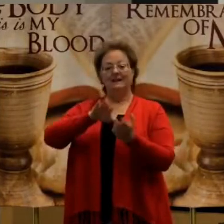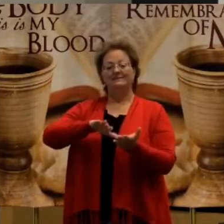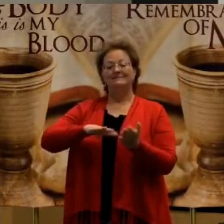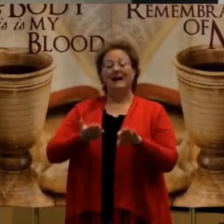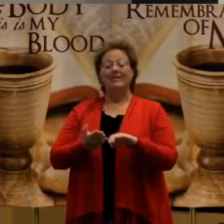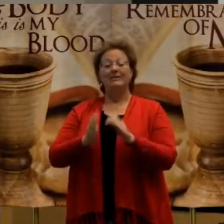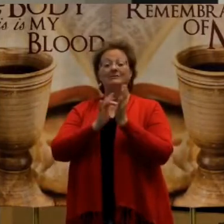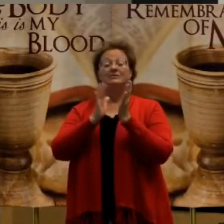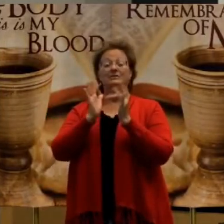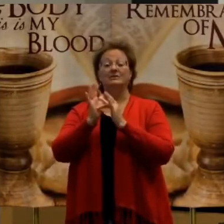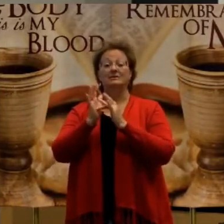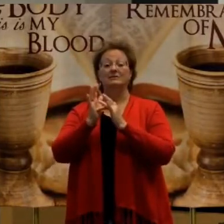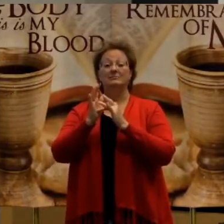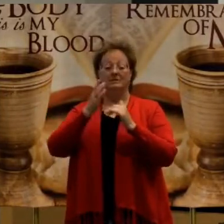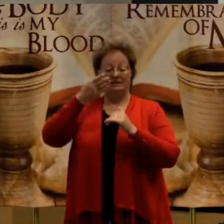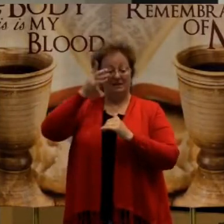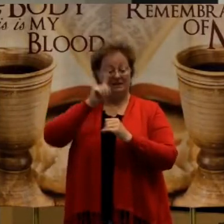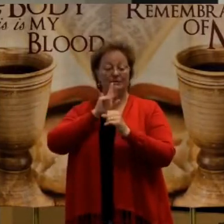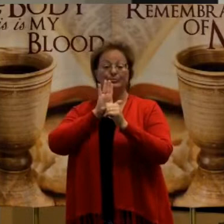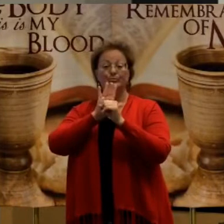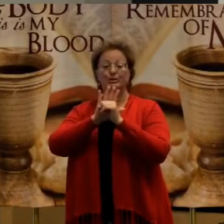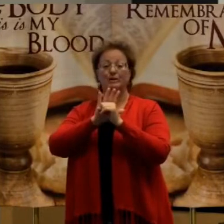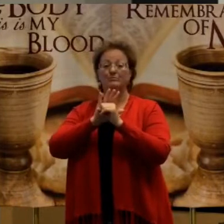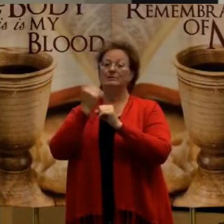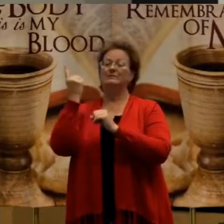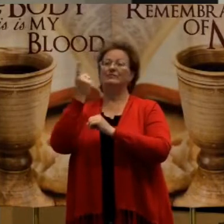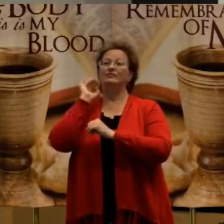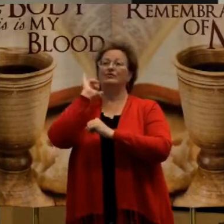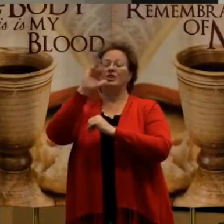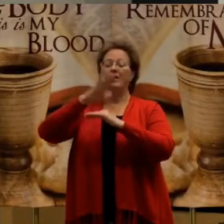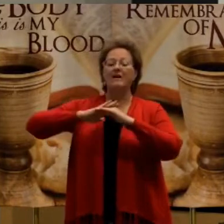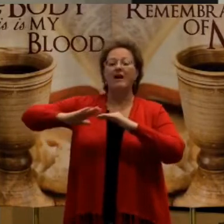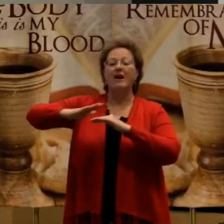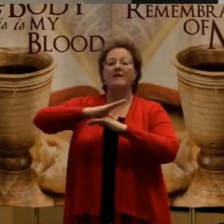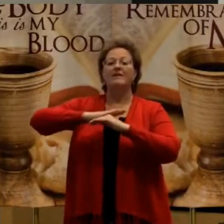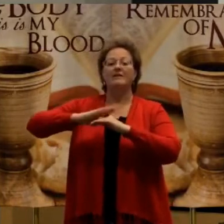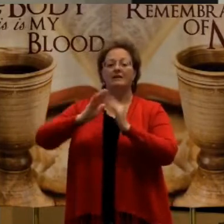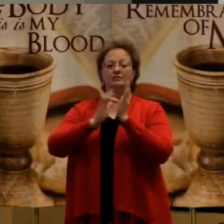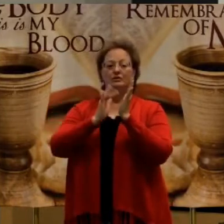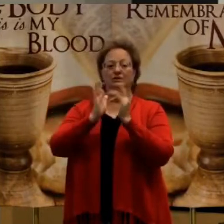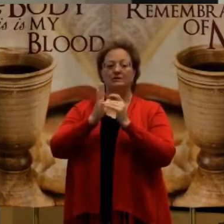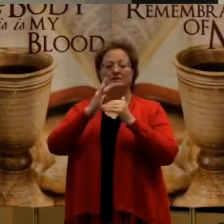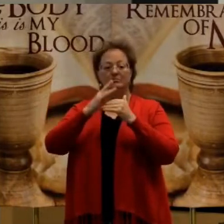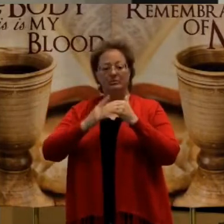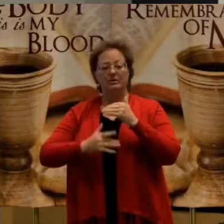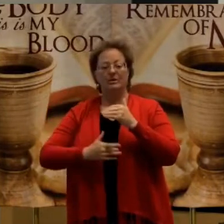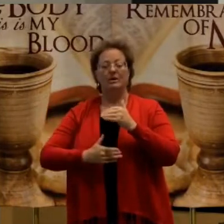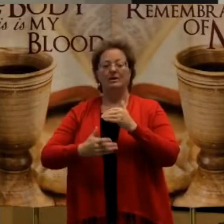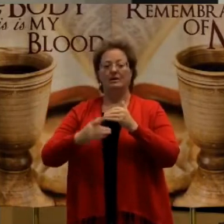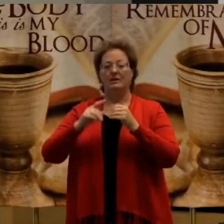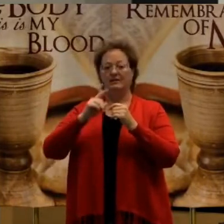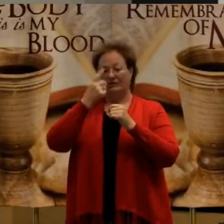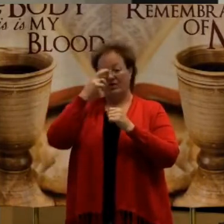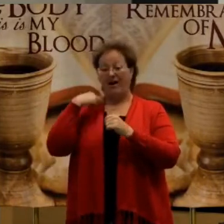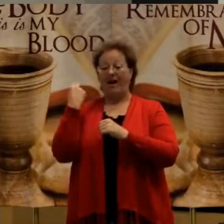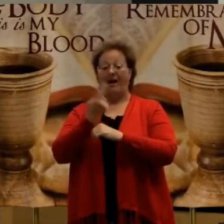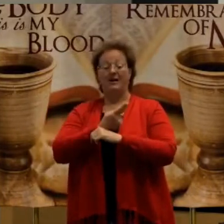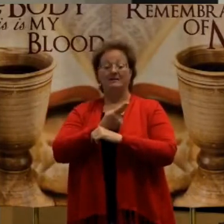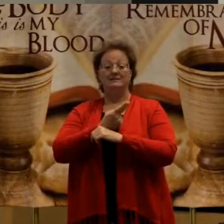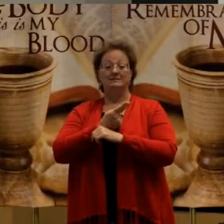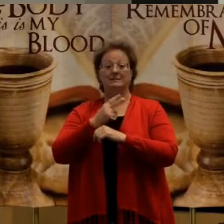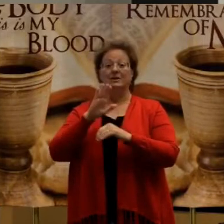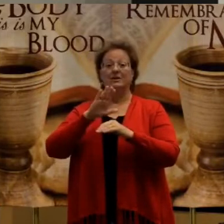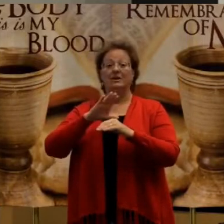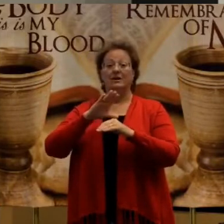Jesus. God's covenant promises are sealed forever in Jesus' blood shed for you and me and the world on